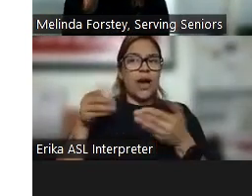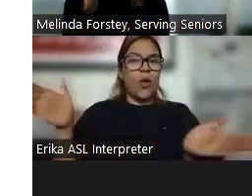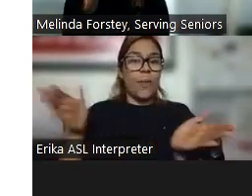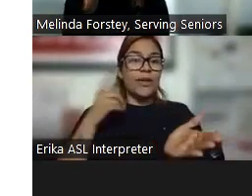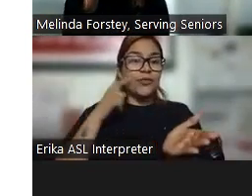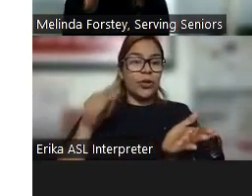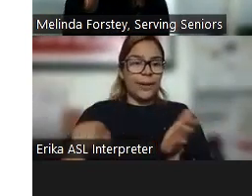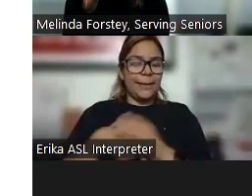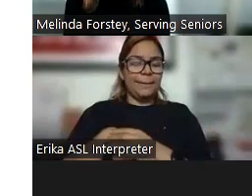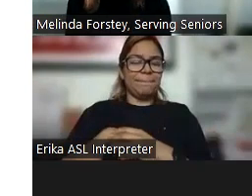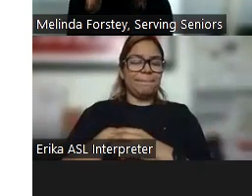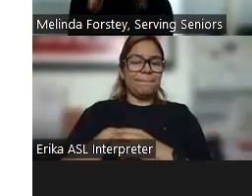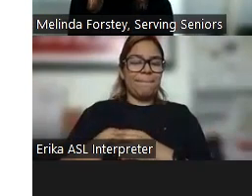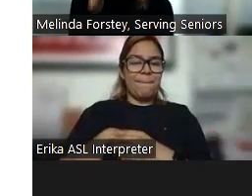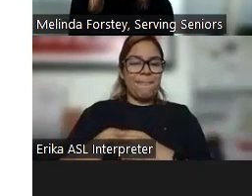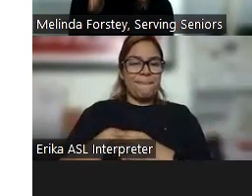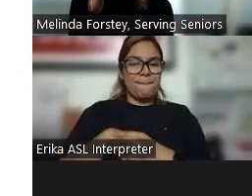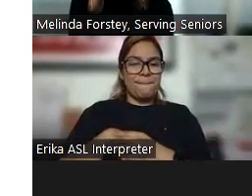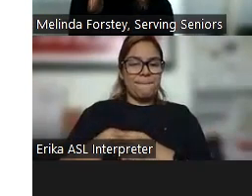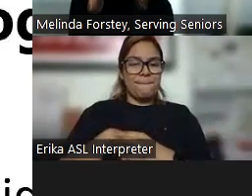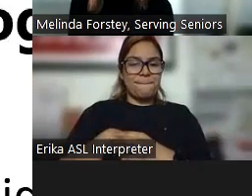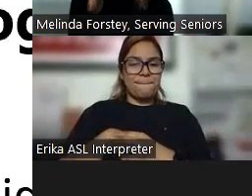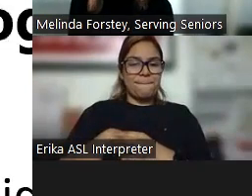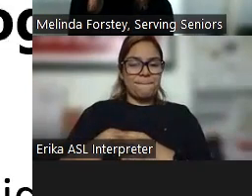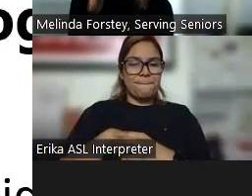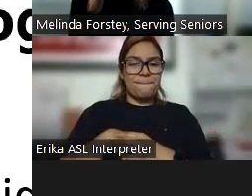please move on to the next slide?